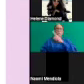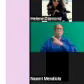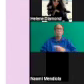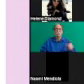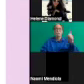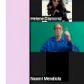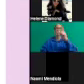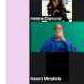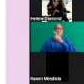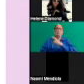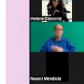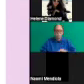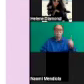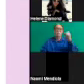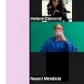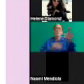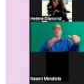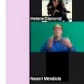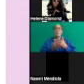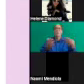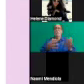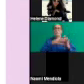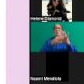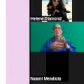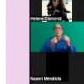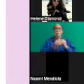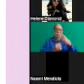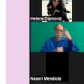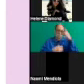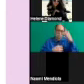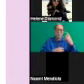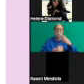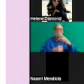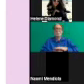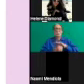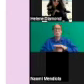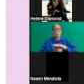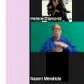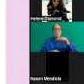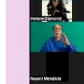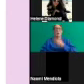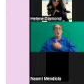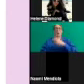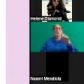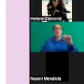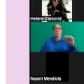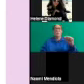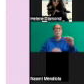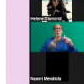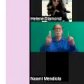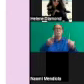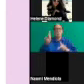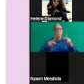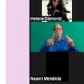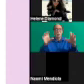into mental distress in our disabled population. Here we start out with the